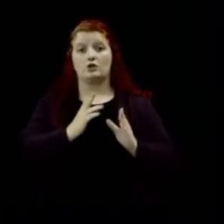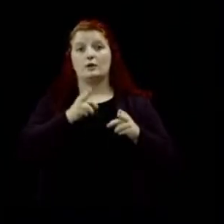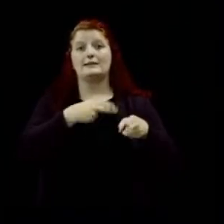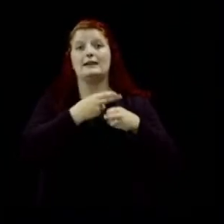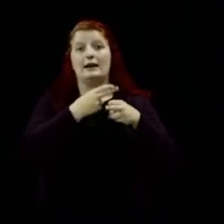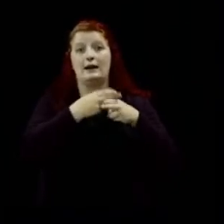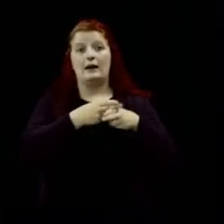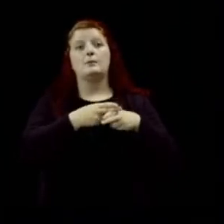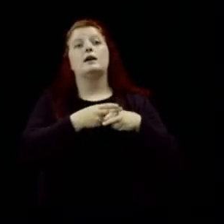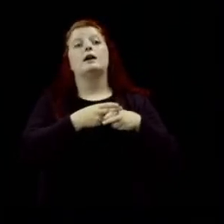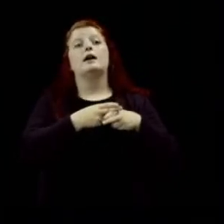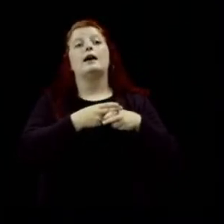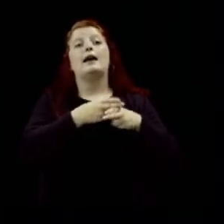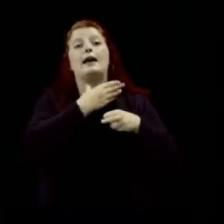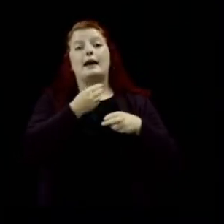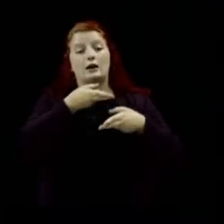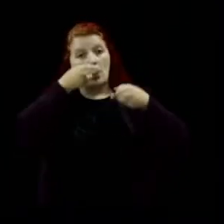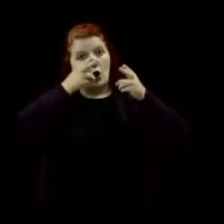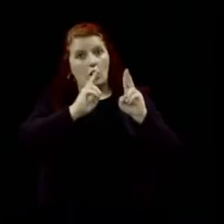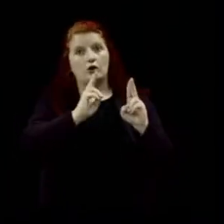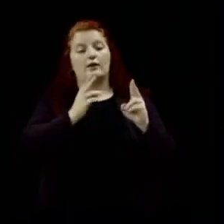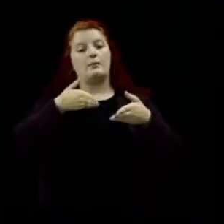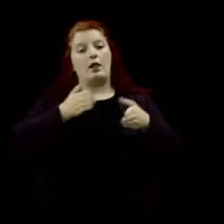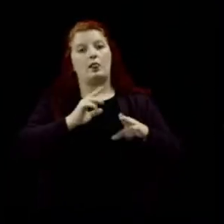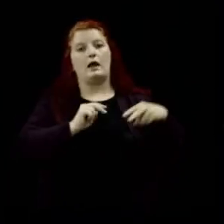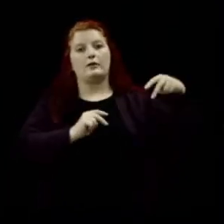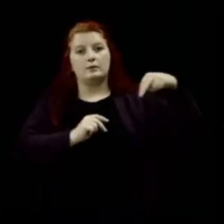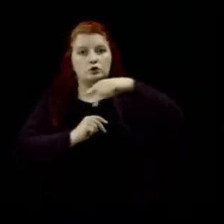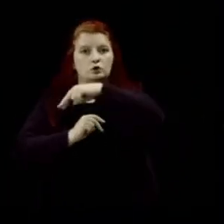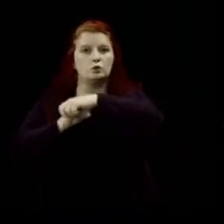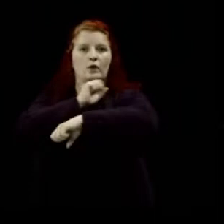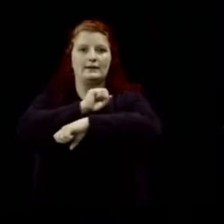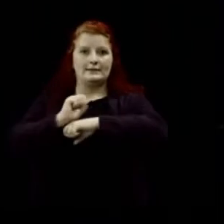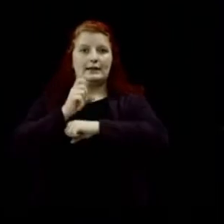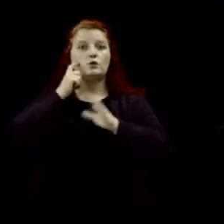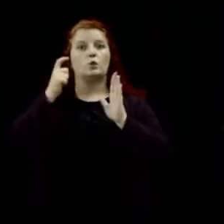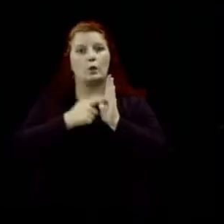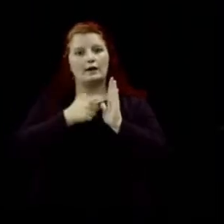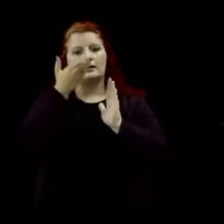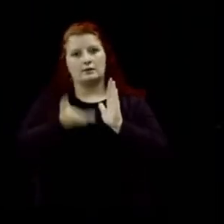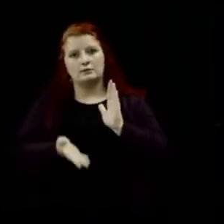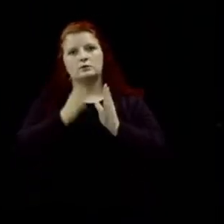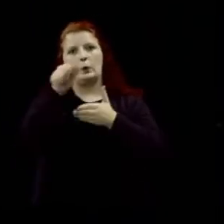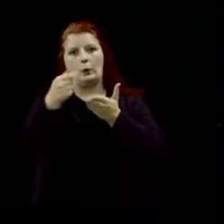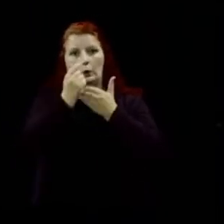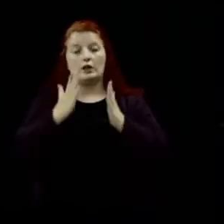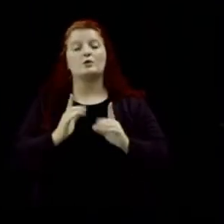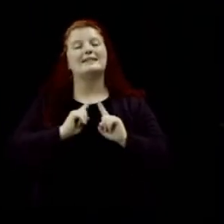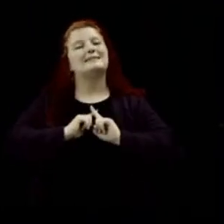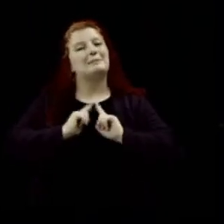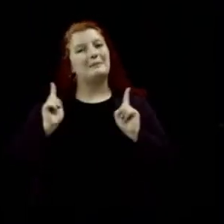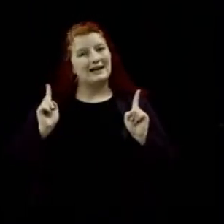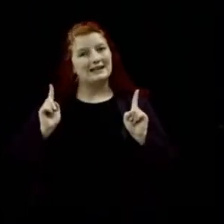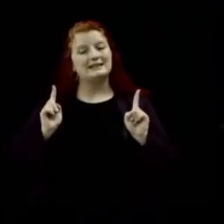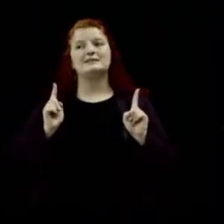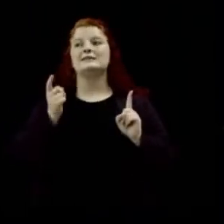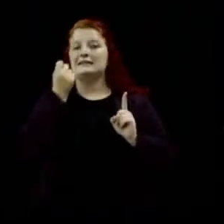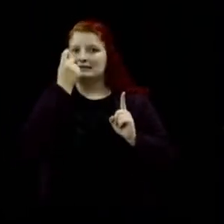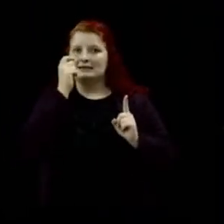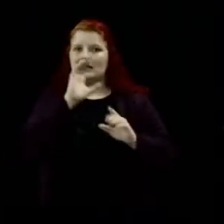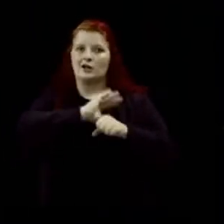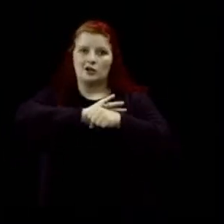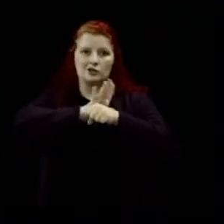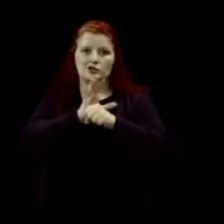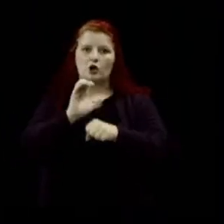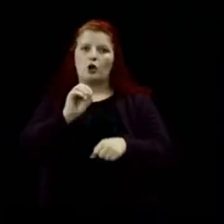honor to walk across this stage and be recognized as graduates. However, due to